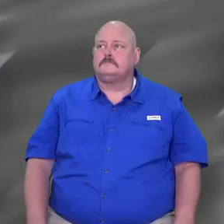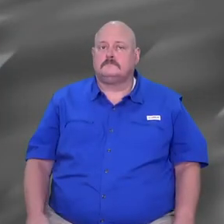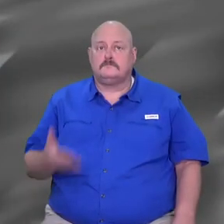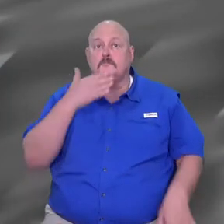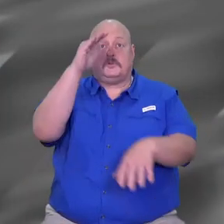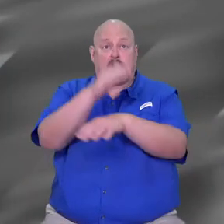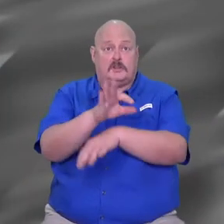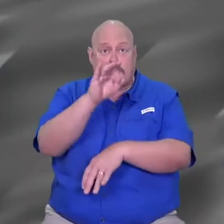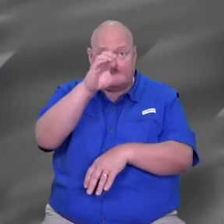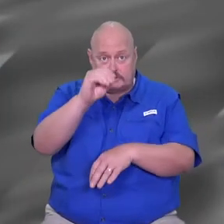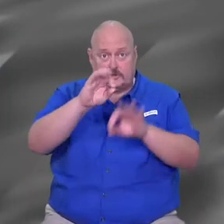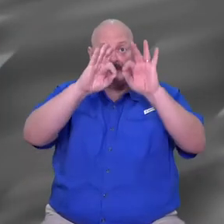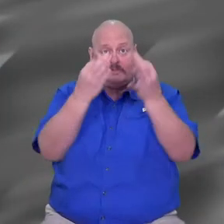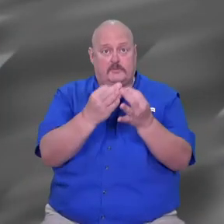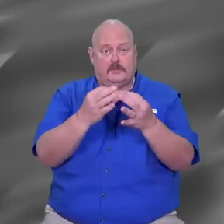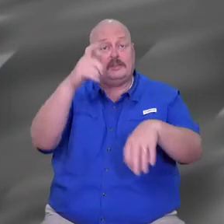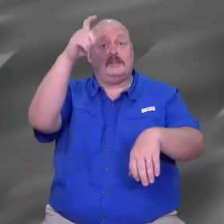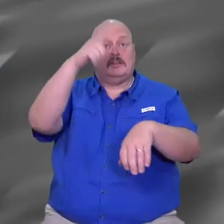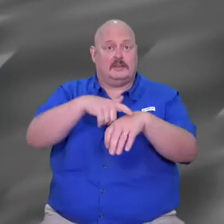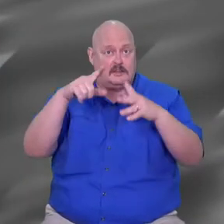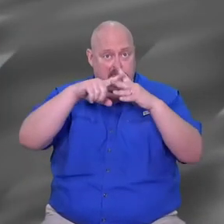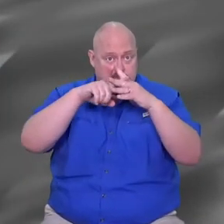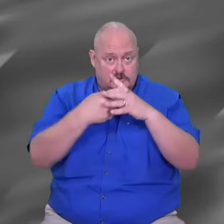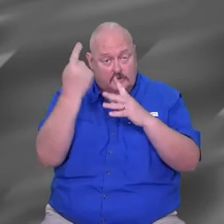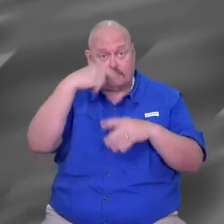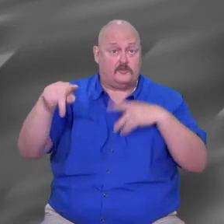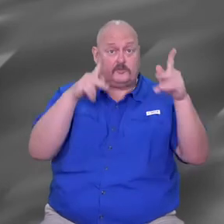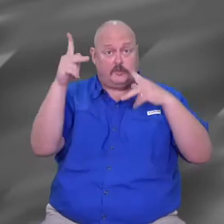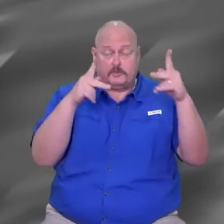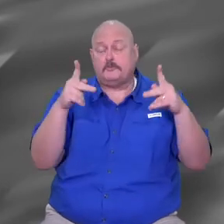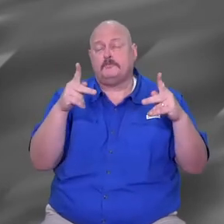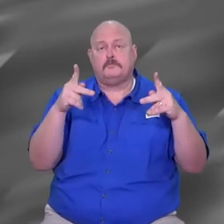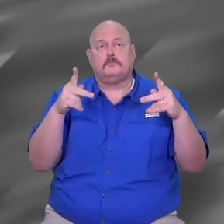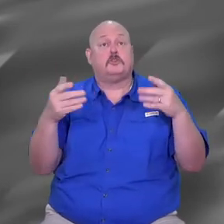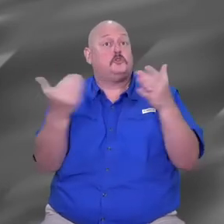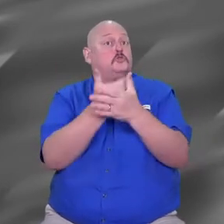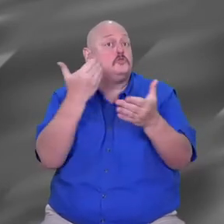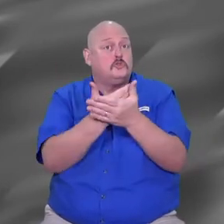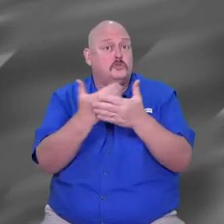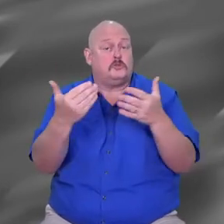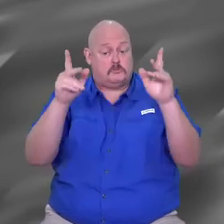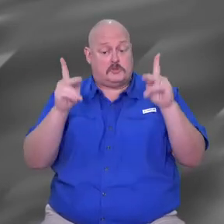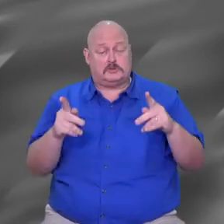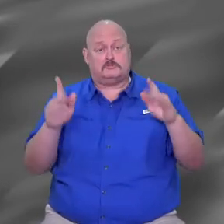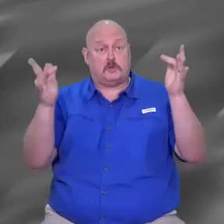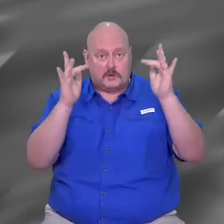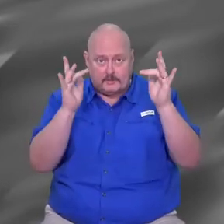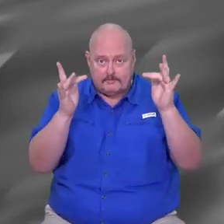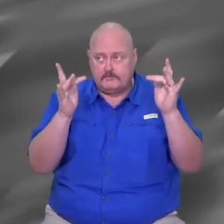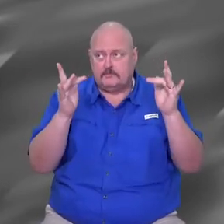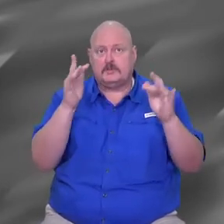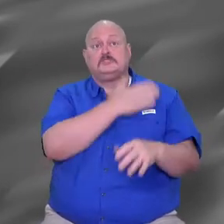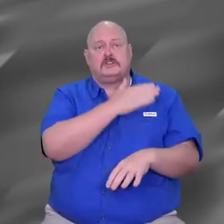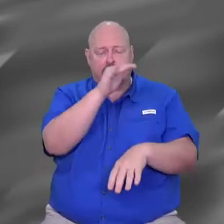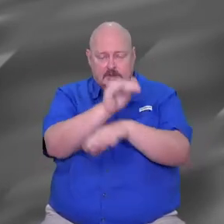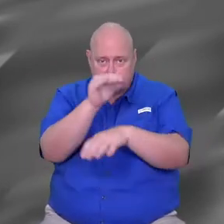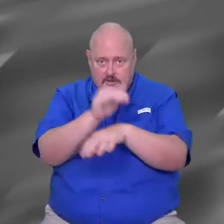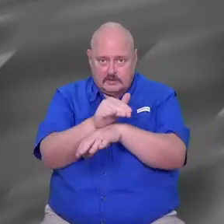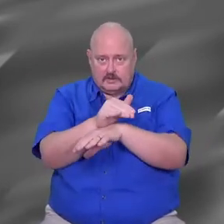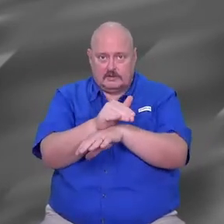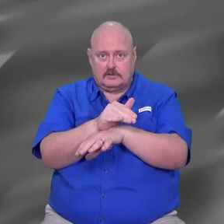Good evening, First Baptist family. It is time to get started. For those of you that may be new to us either in person or online, it is Sunday night during